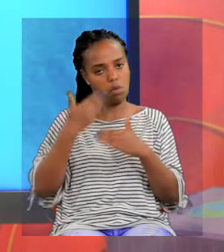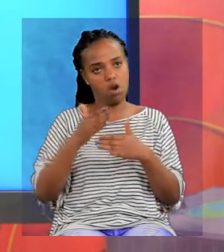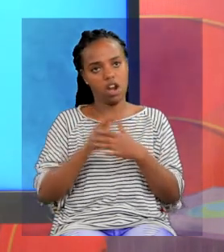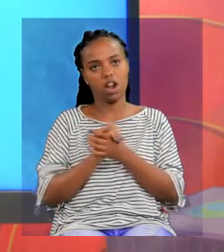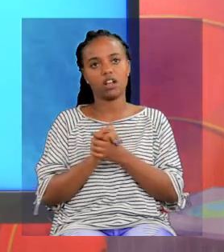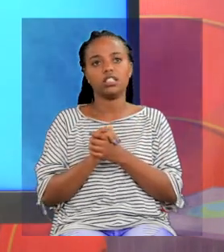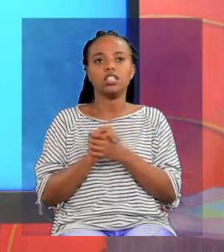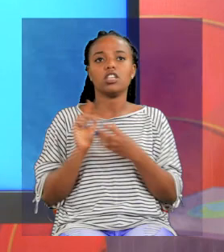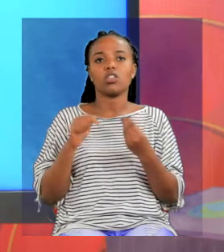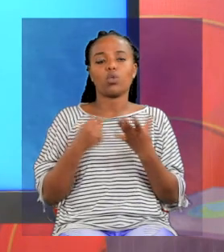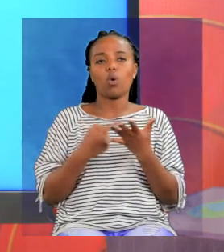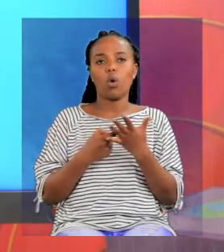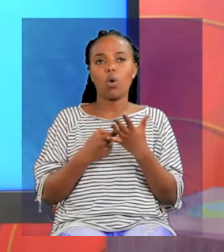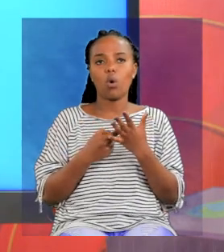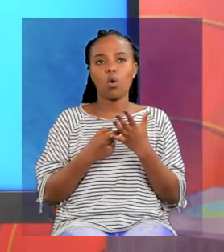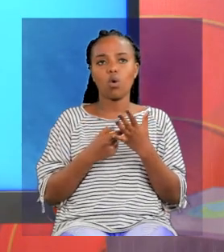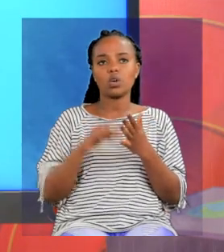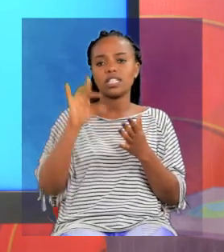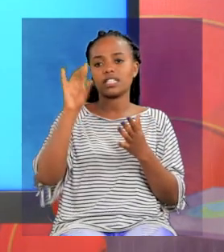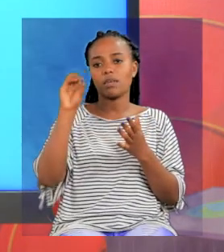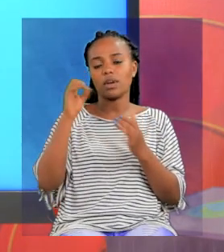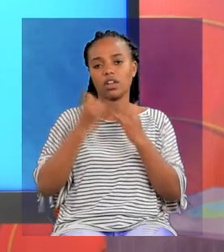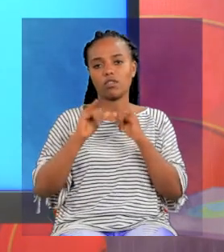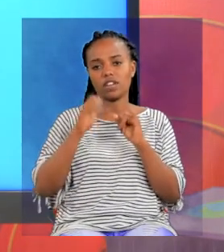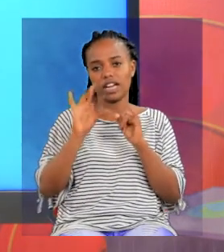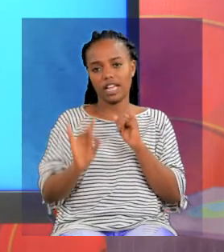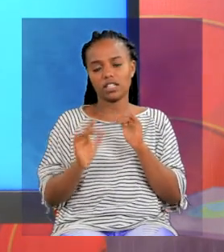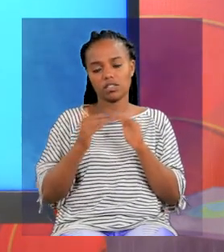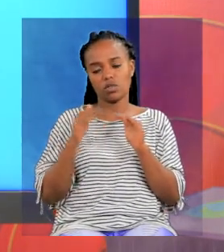mean is this 10.